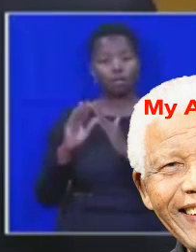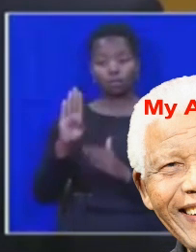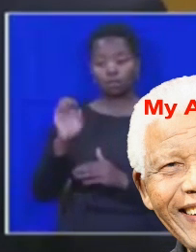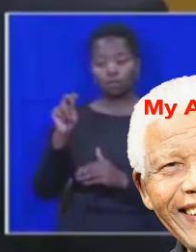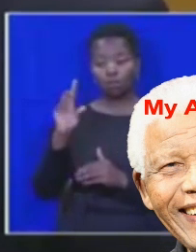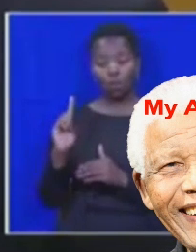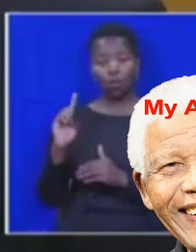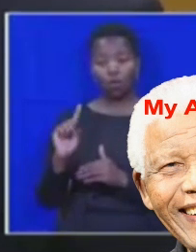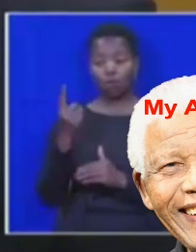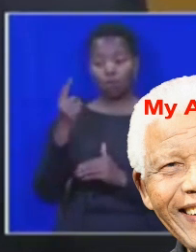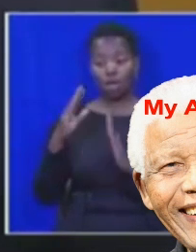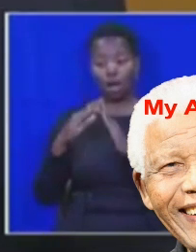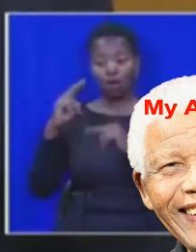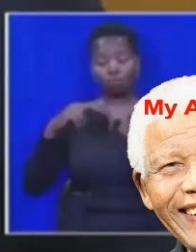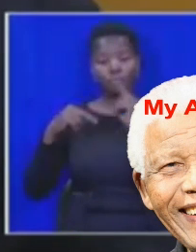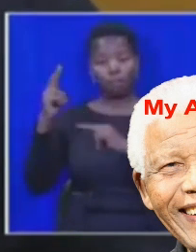my home."